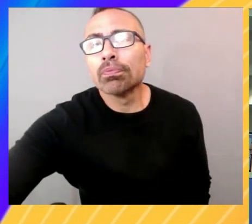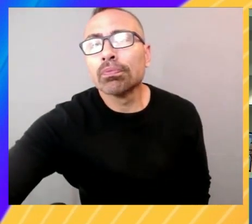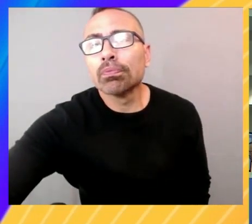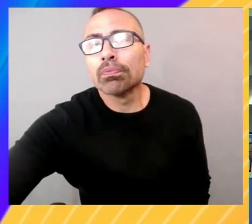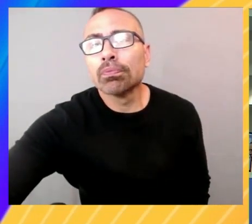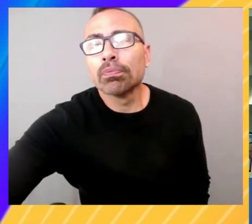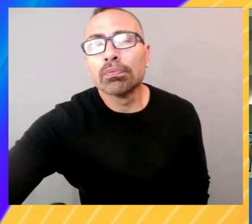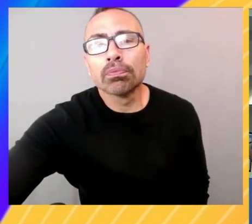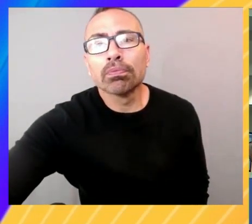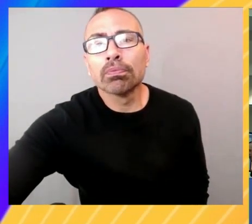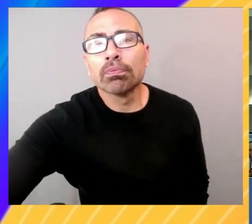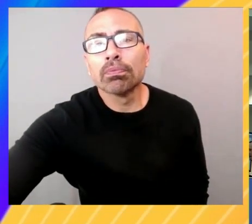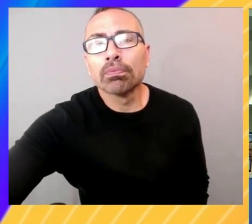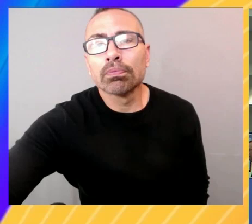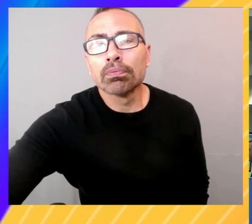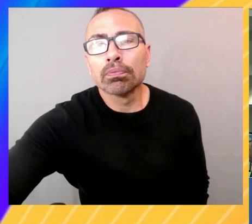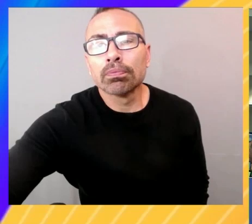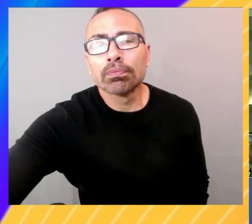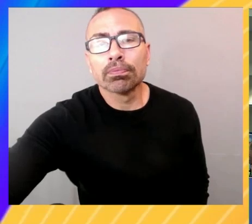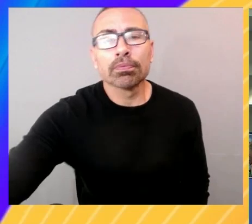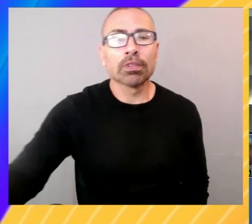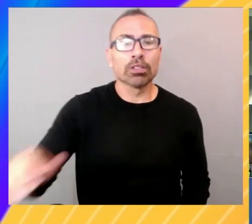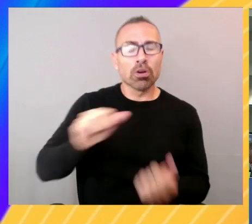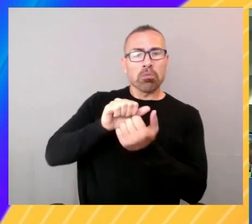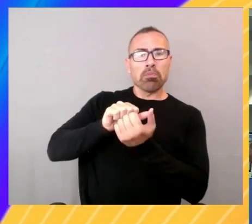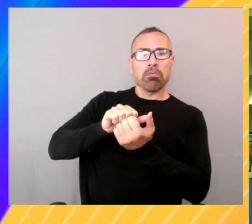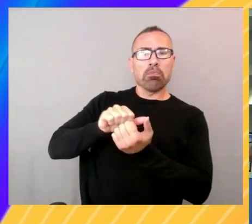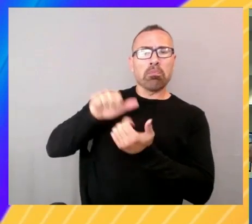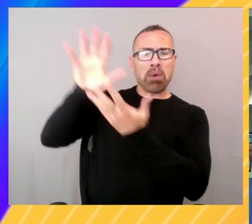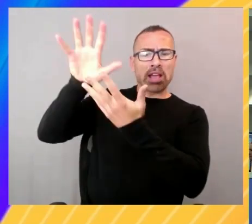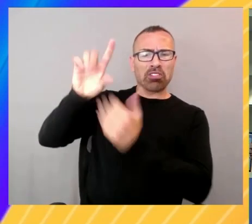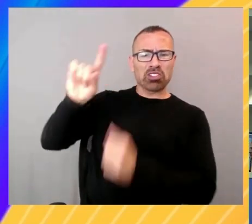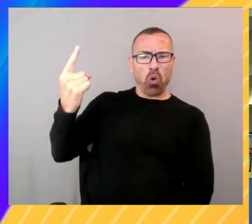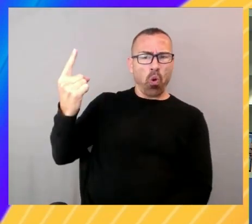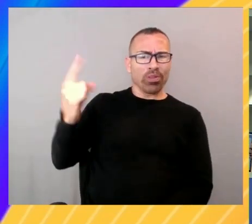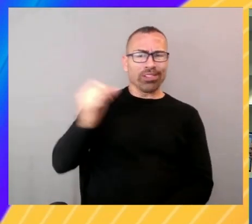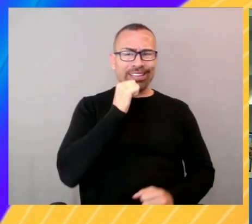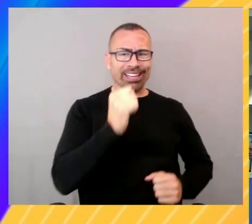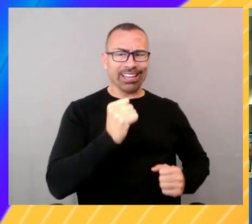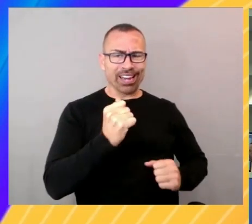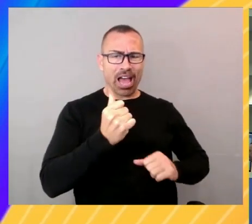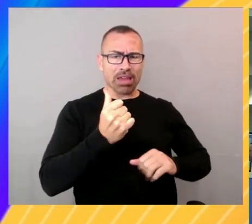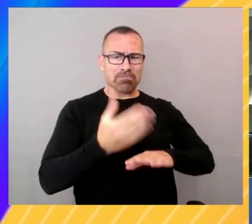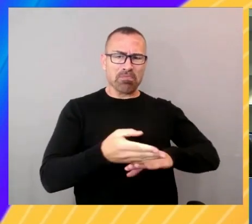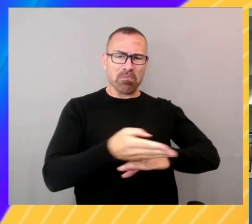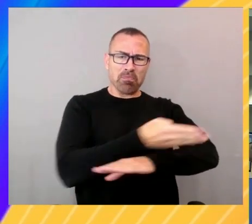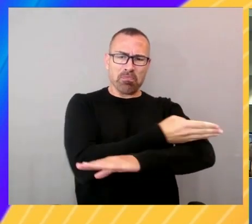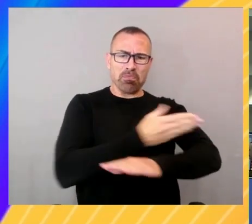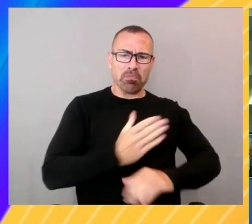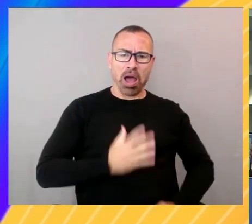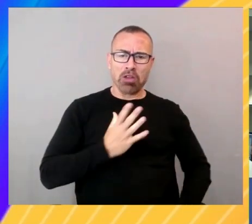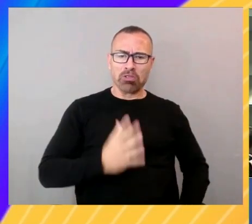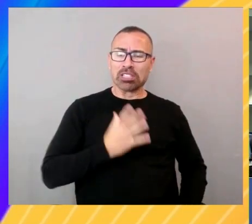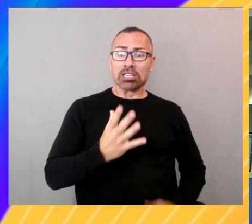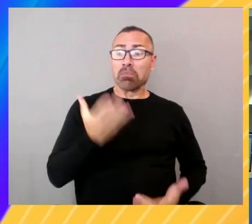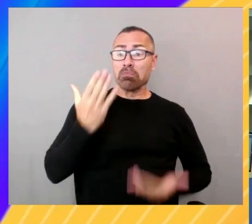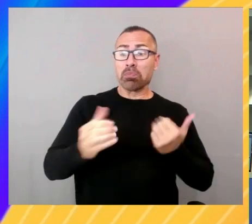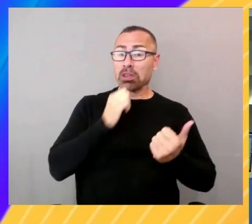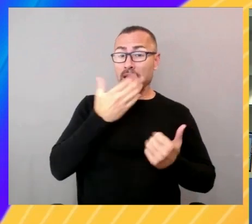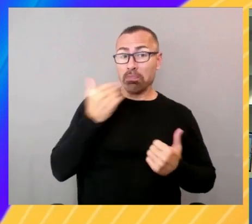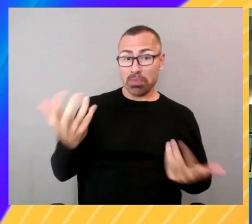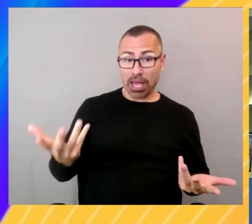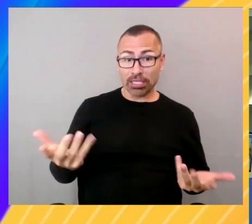not in your best interest. Yeah, I mean, Okay. if you're going to go through the effort of taking your on-premise IT and migrating it to the